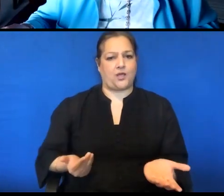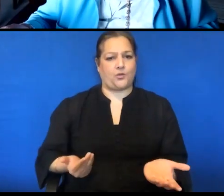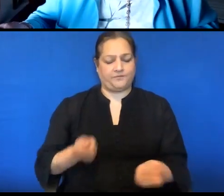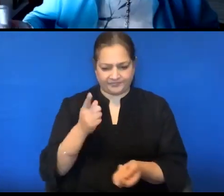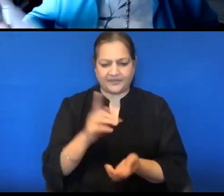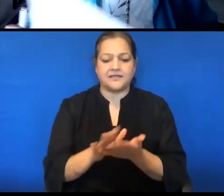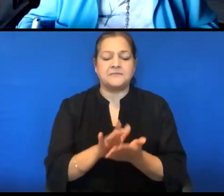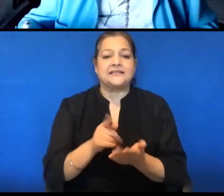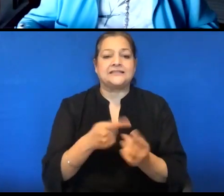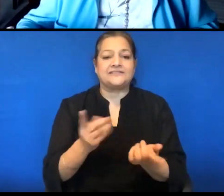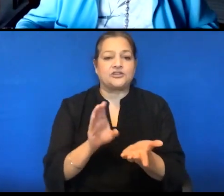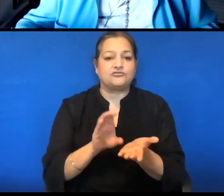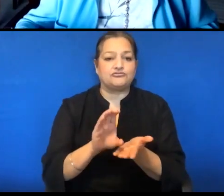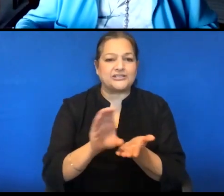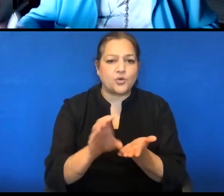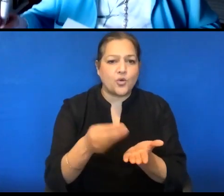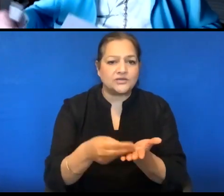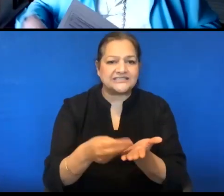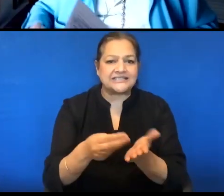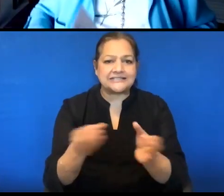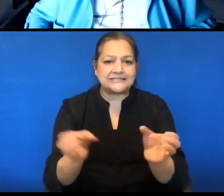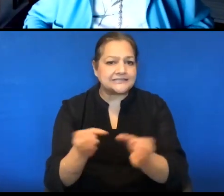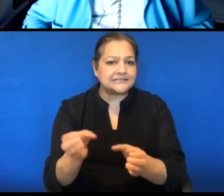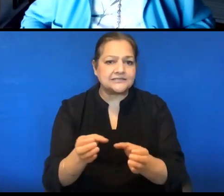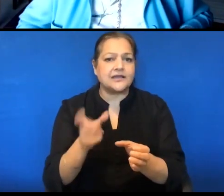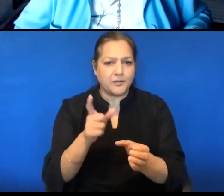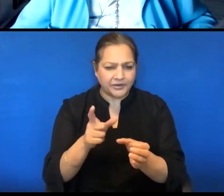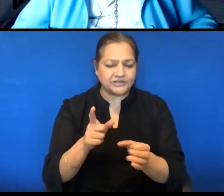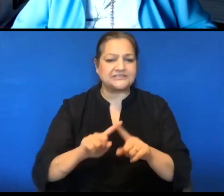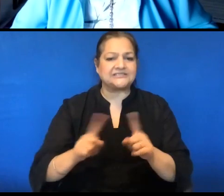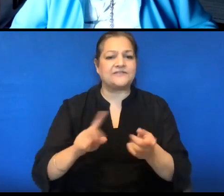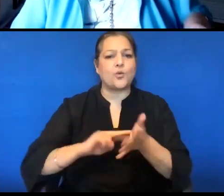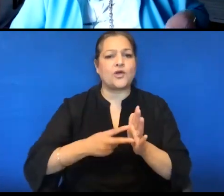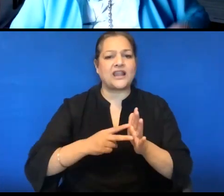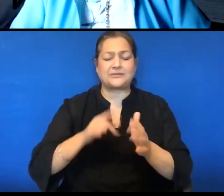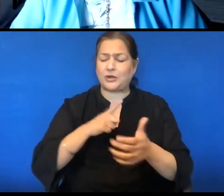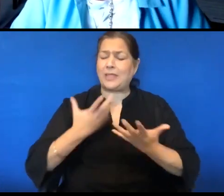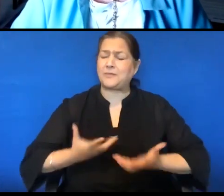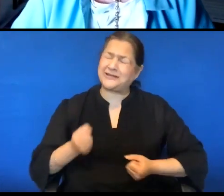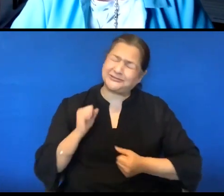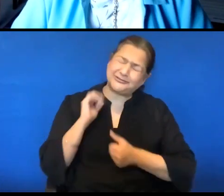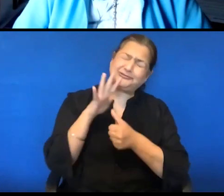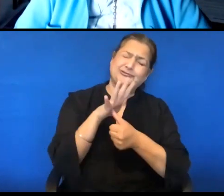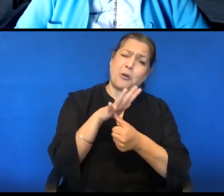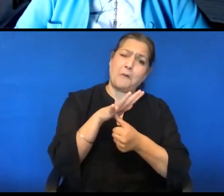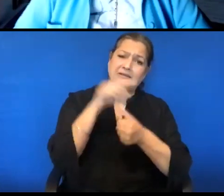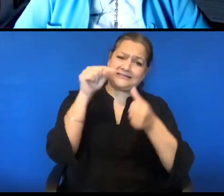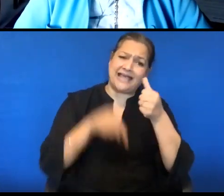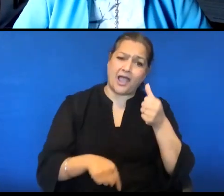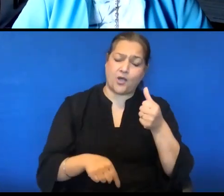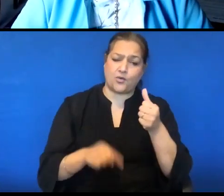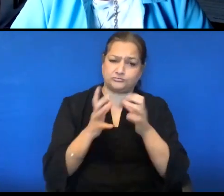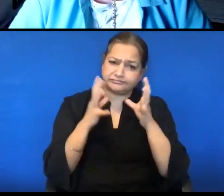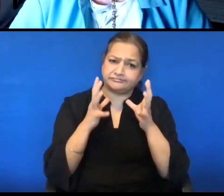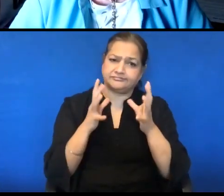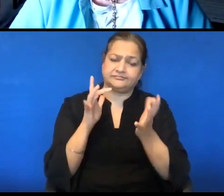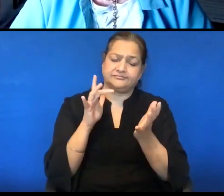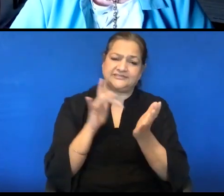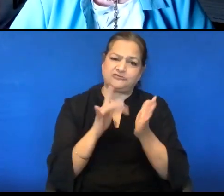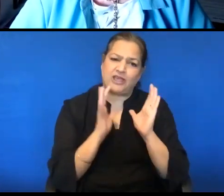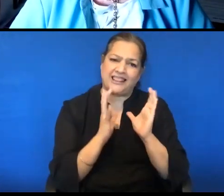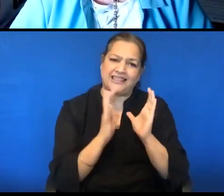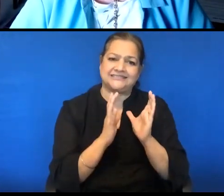in, but actually different in the way we've organized, because we are very top down. We are very centralist. You know, we've gone down a